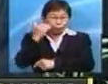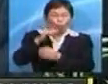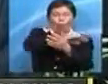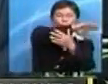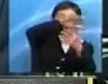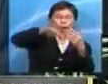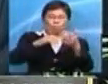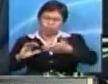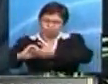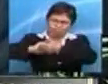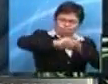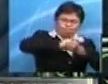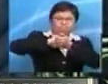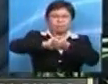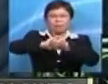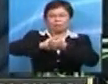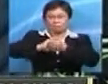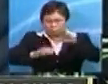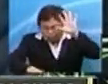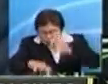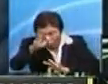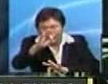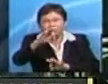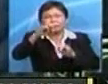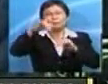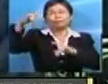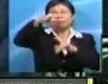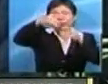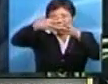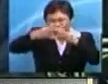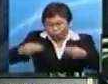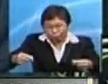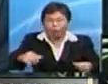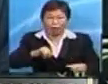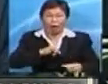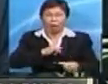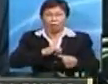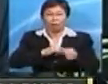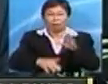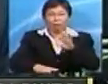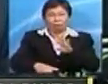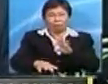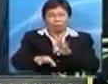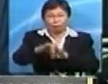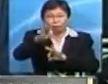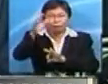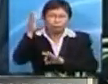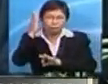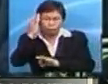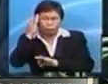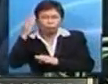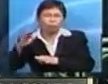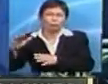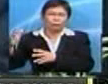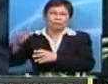all working hand in glove to find the missing plane. I should also like to point out that Indonesia has